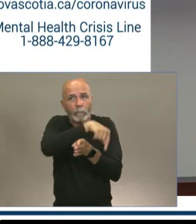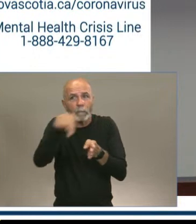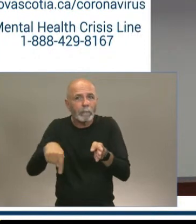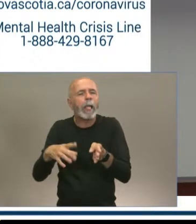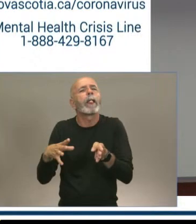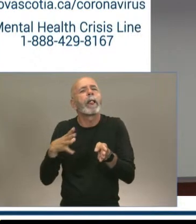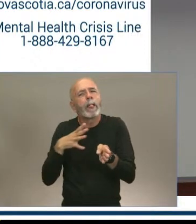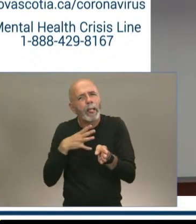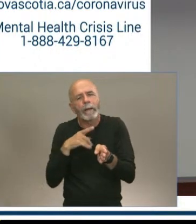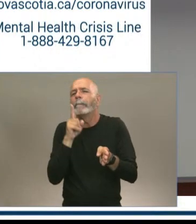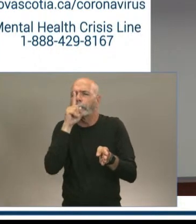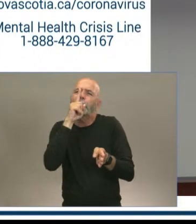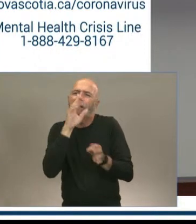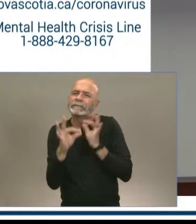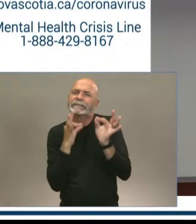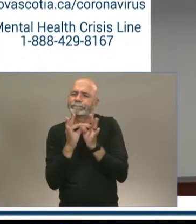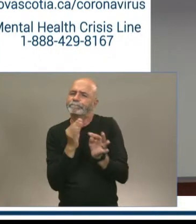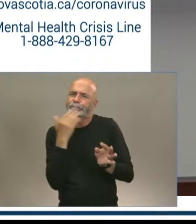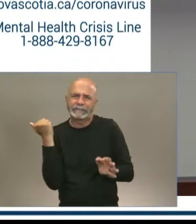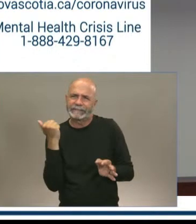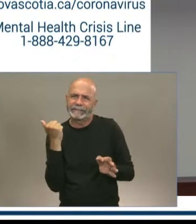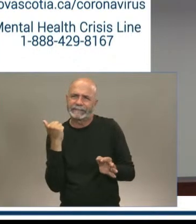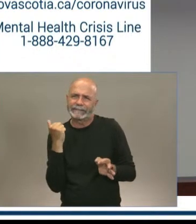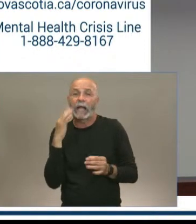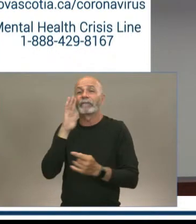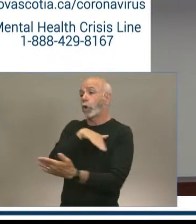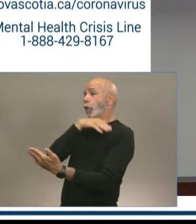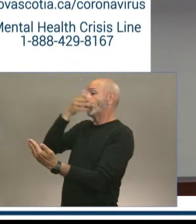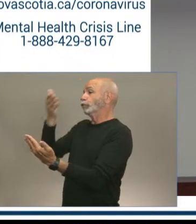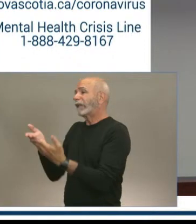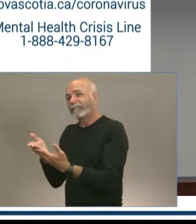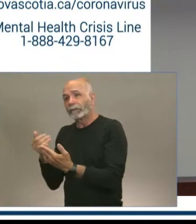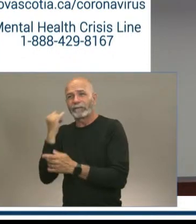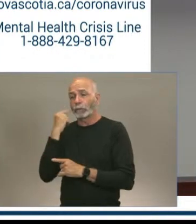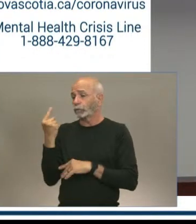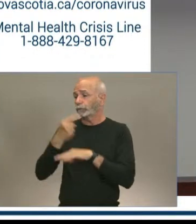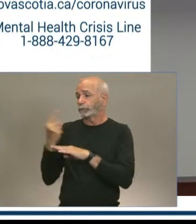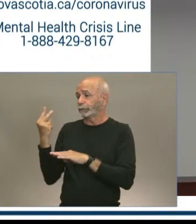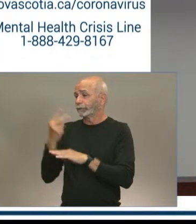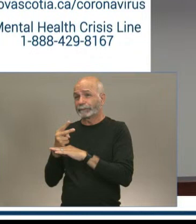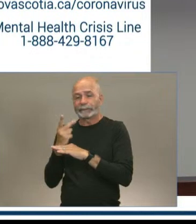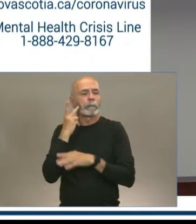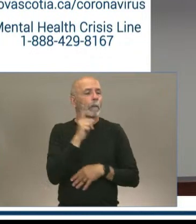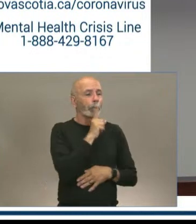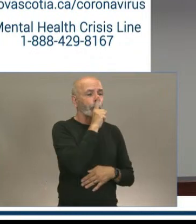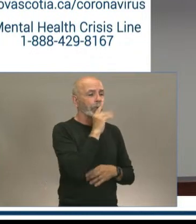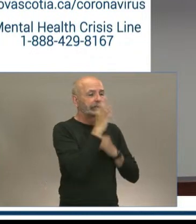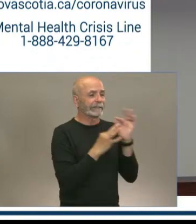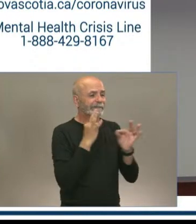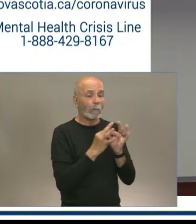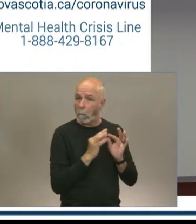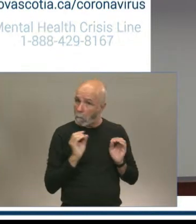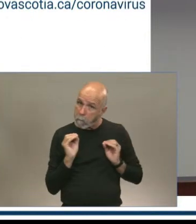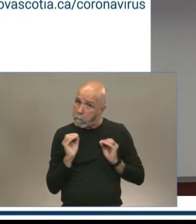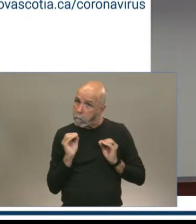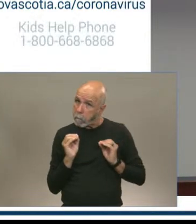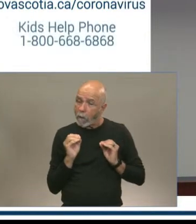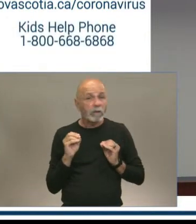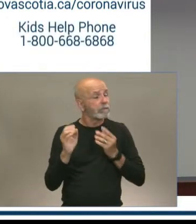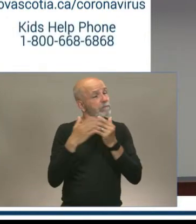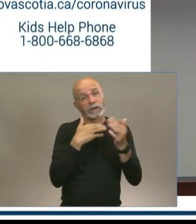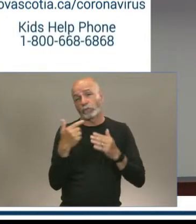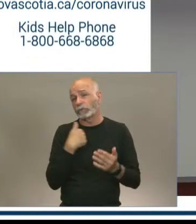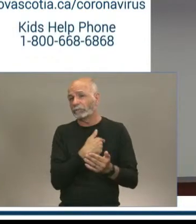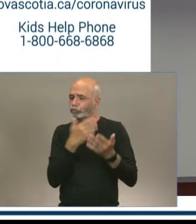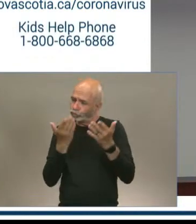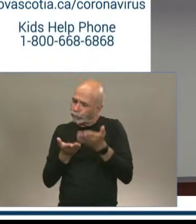access to testing within the first day or so when you get here. We're recommending that, just like we're recommending to Nova Scotians, regular testing.